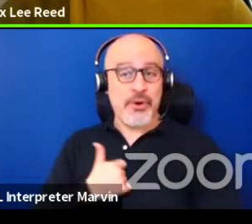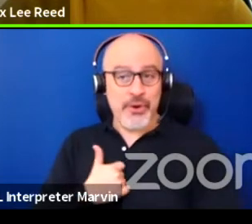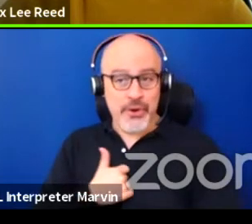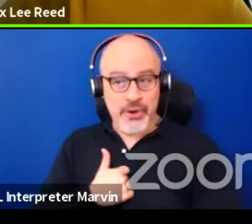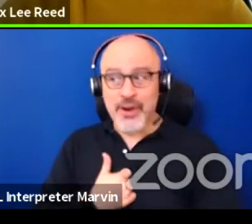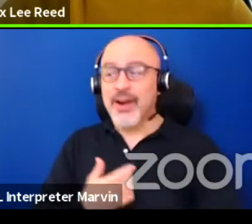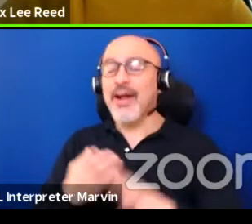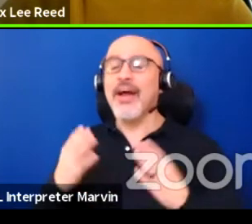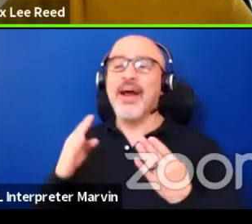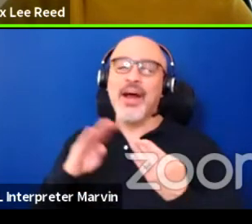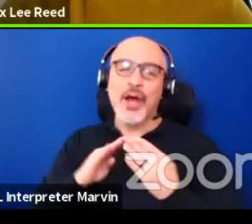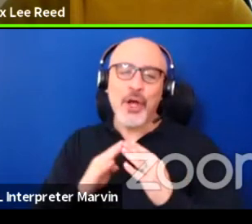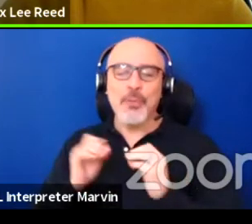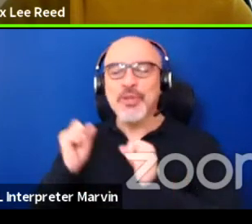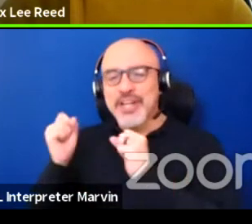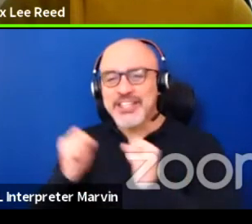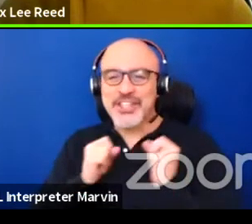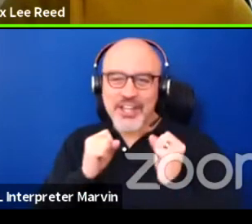community cheerleader.